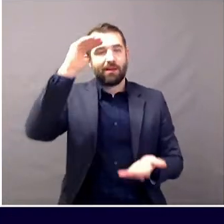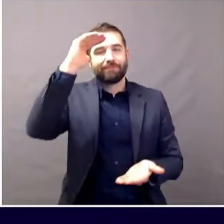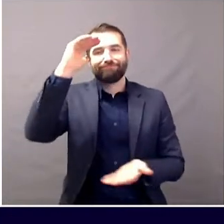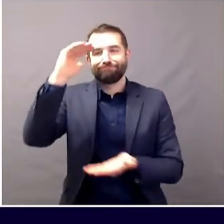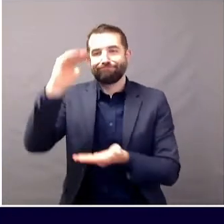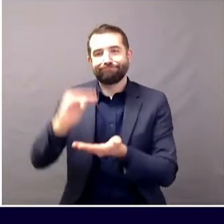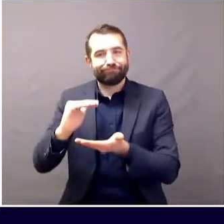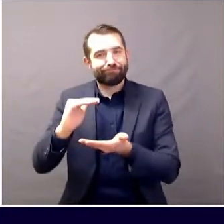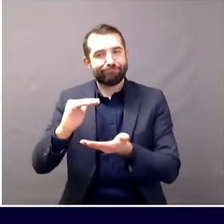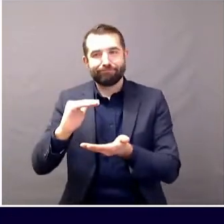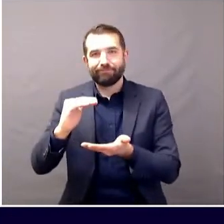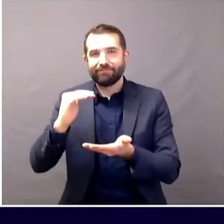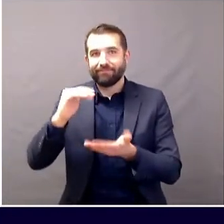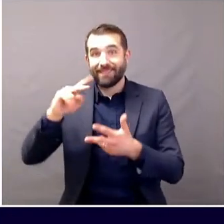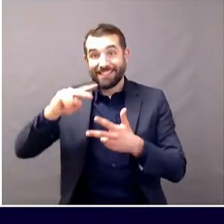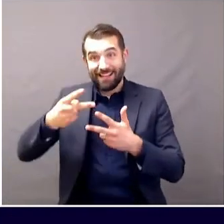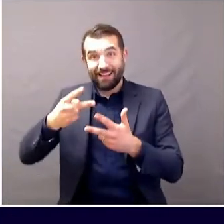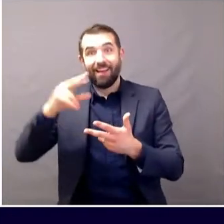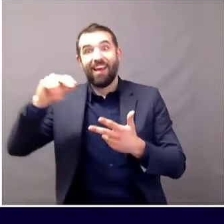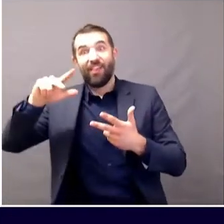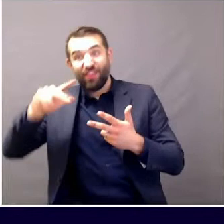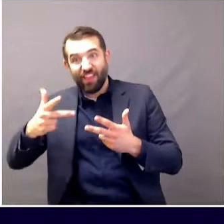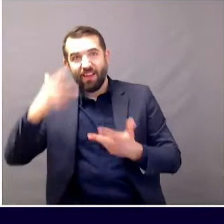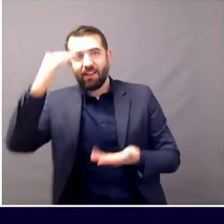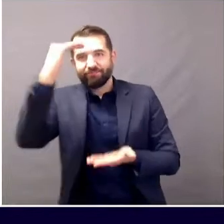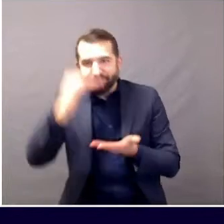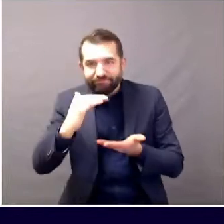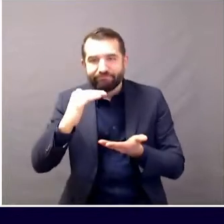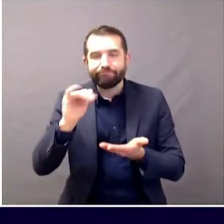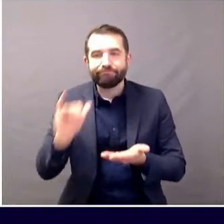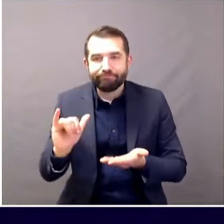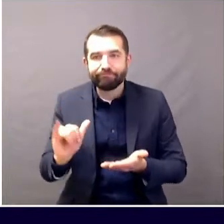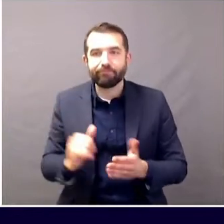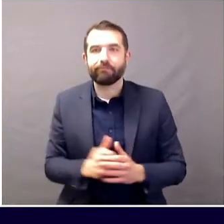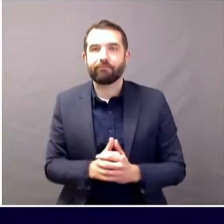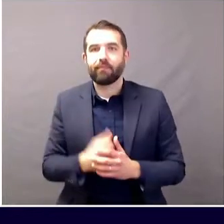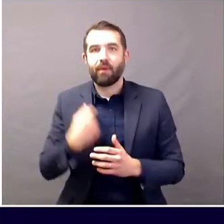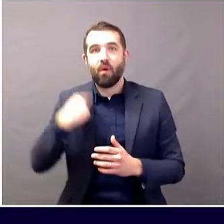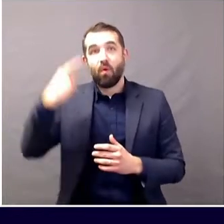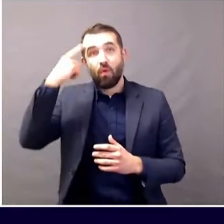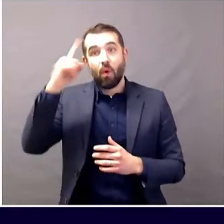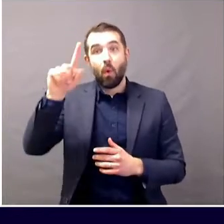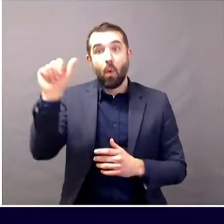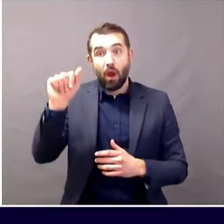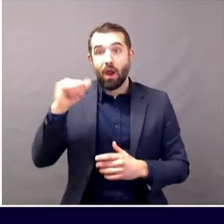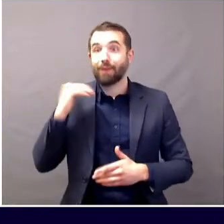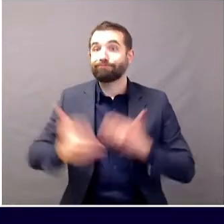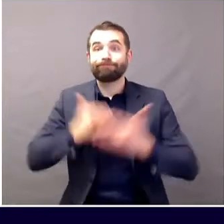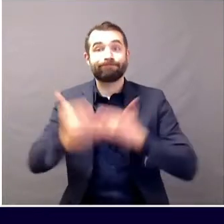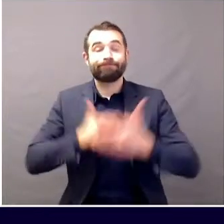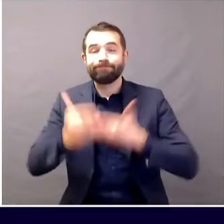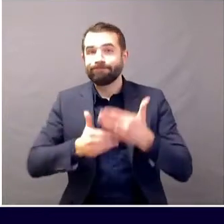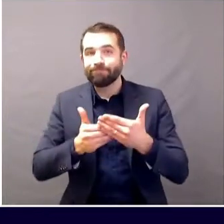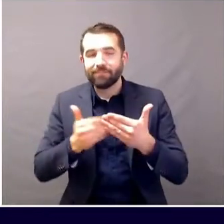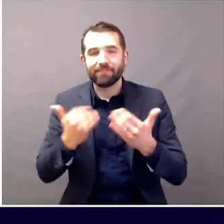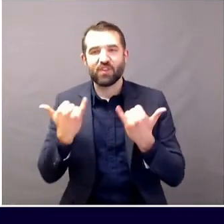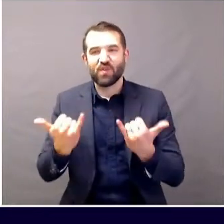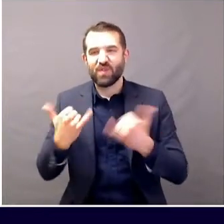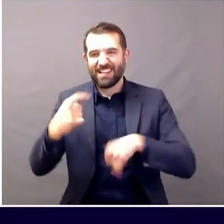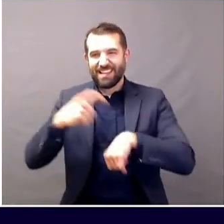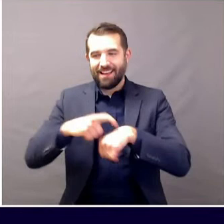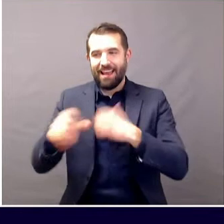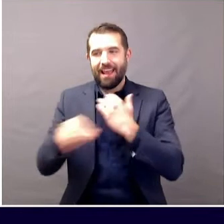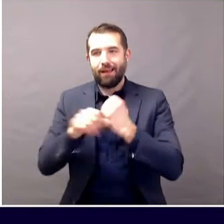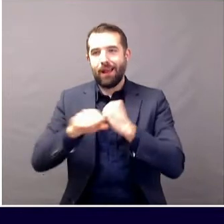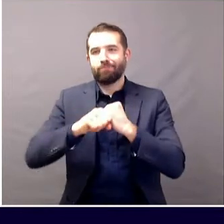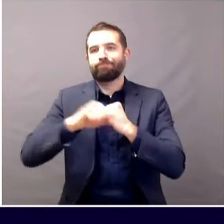has elongated the time frame from which it will take us to move through 1A. Right now, the question of when